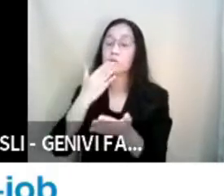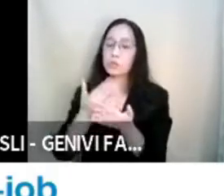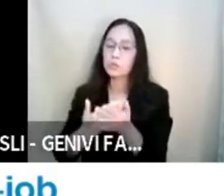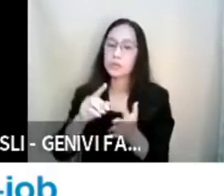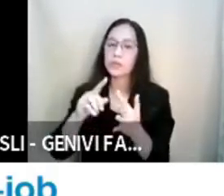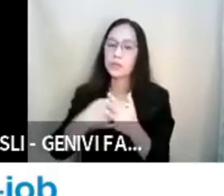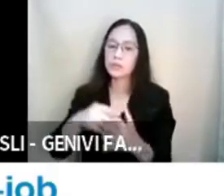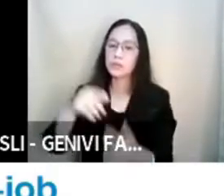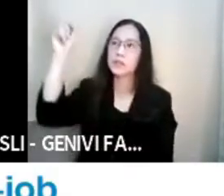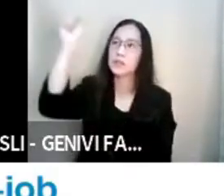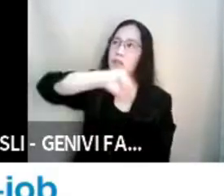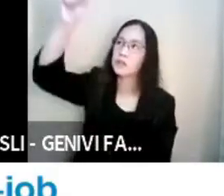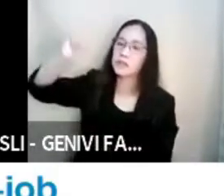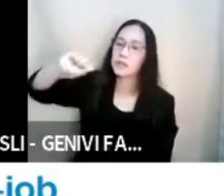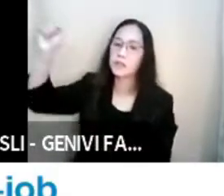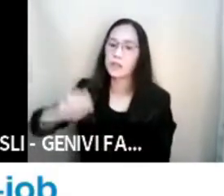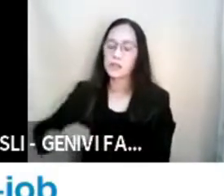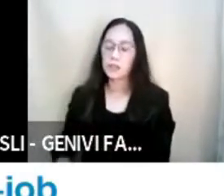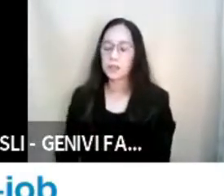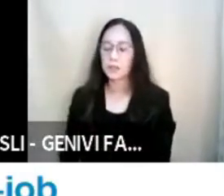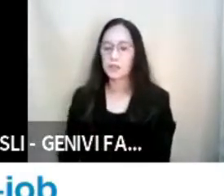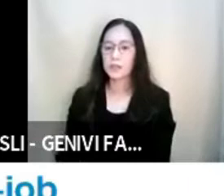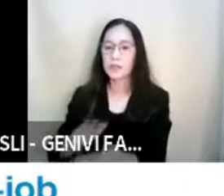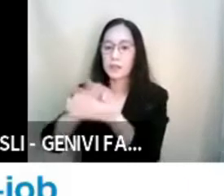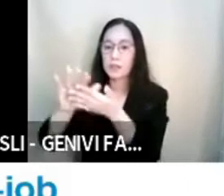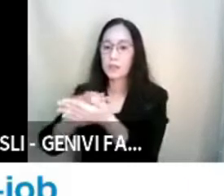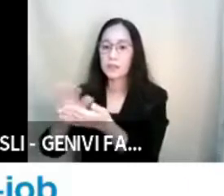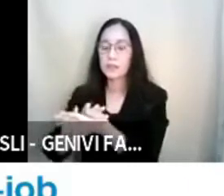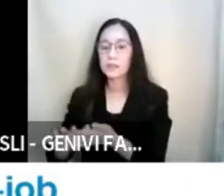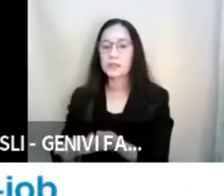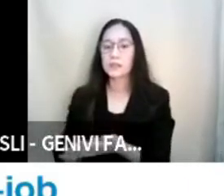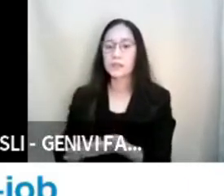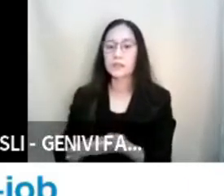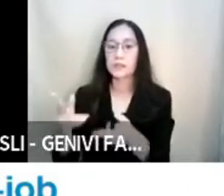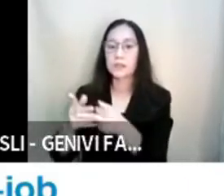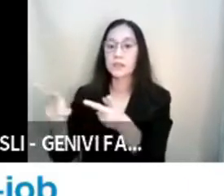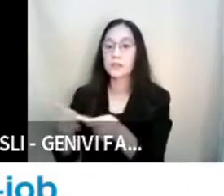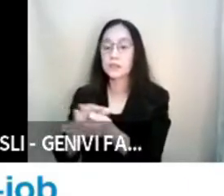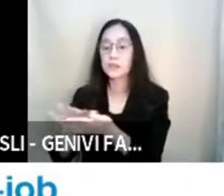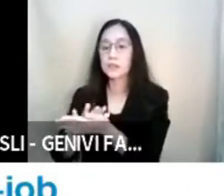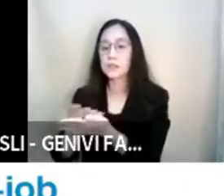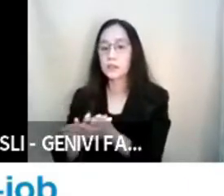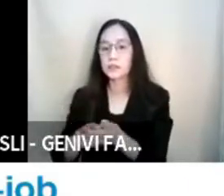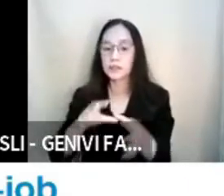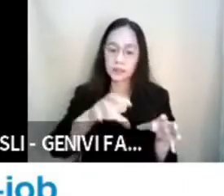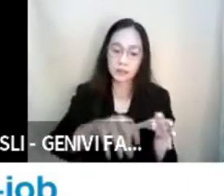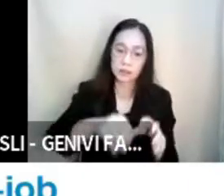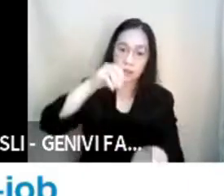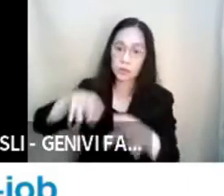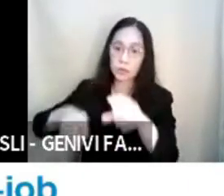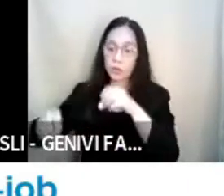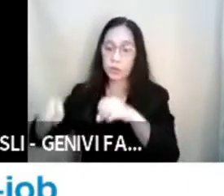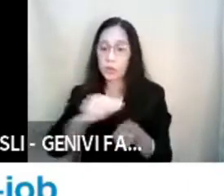pagdust, pagwalis, no, pagtulong in washing dishes, no, and in sorting laundry. These are very